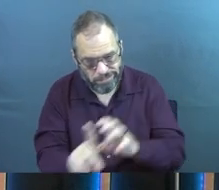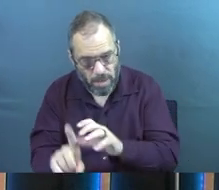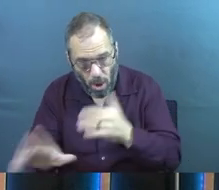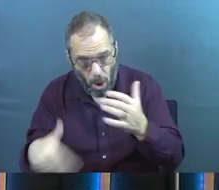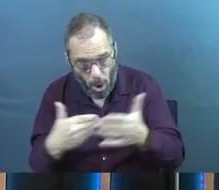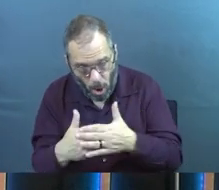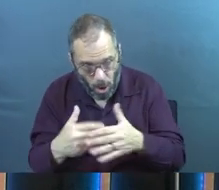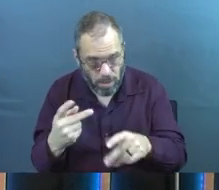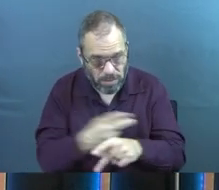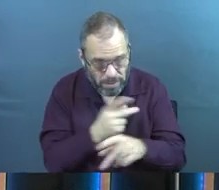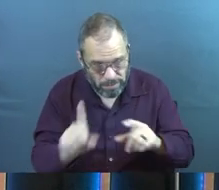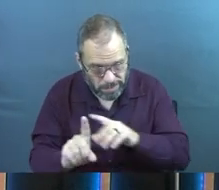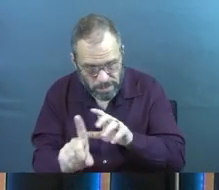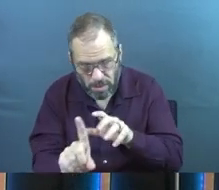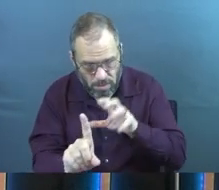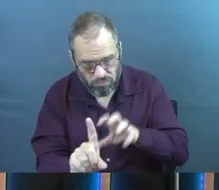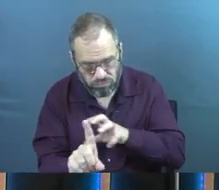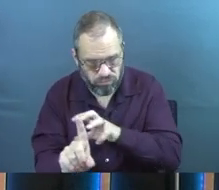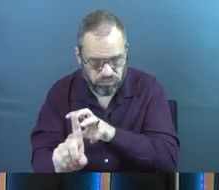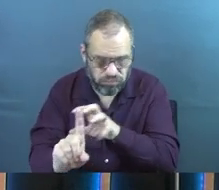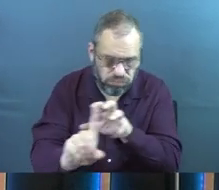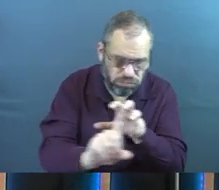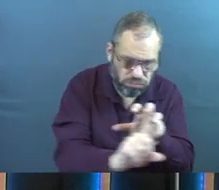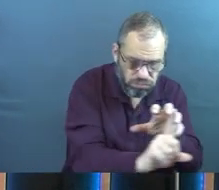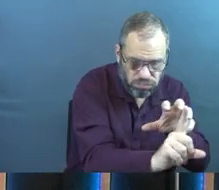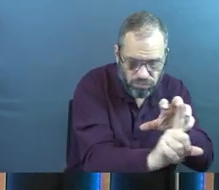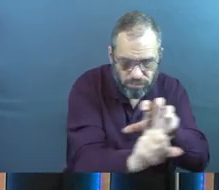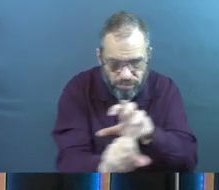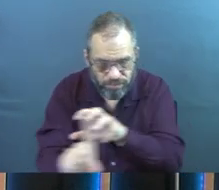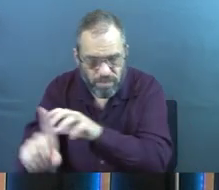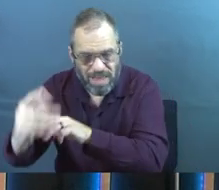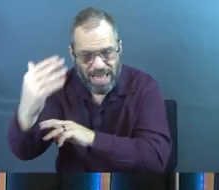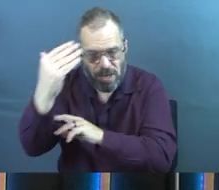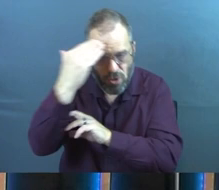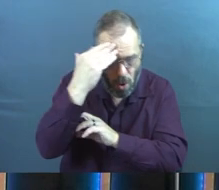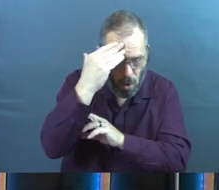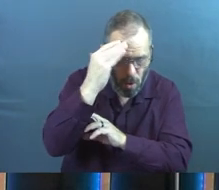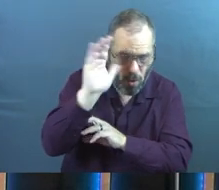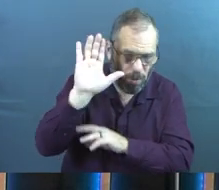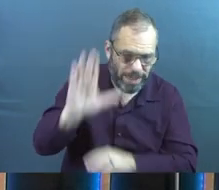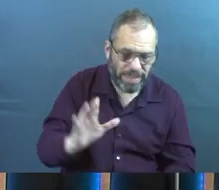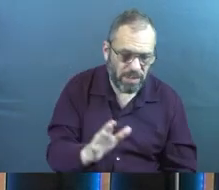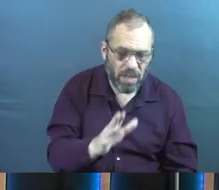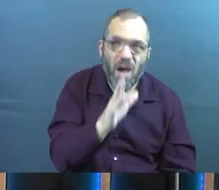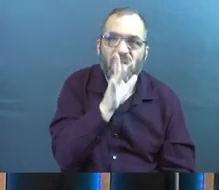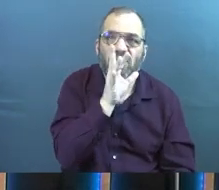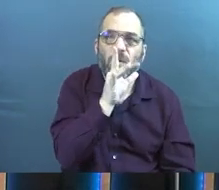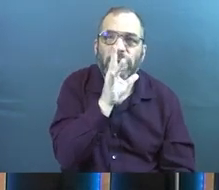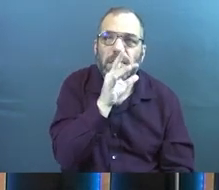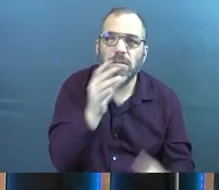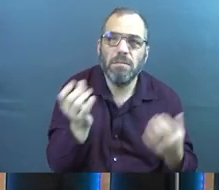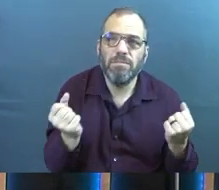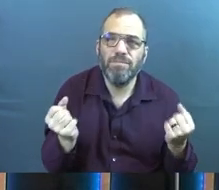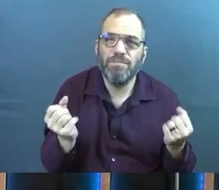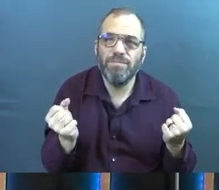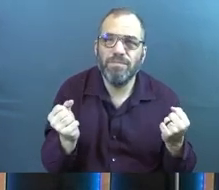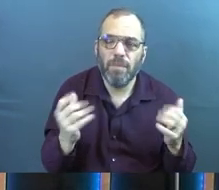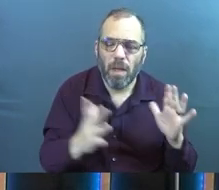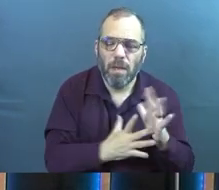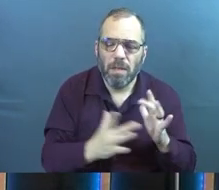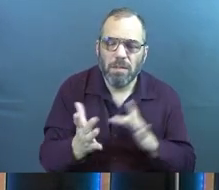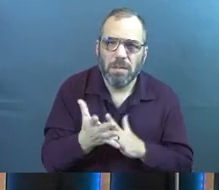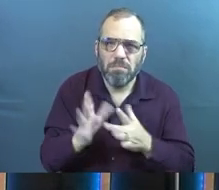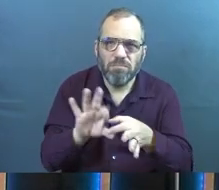has gathered his own flock, he walks ahead of them, and they follow him because they know his voice." Jesus wants to be in